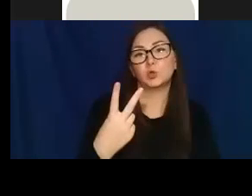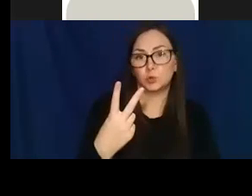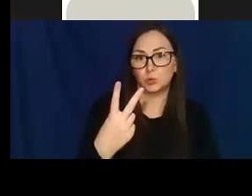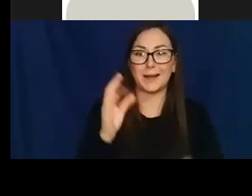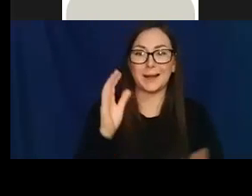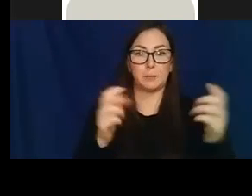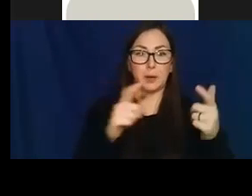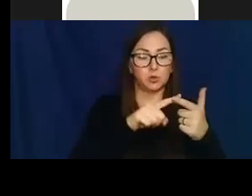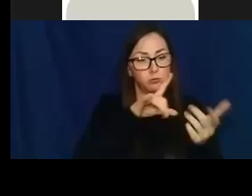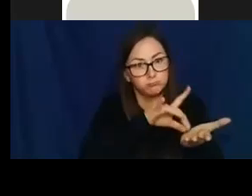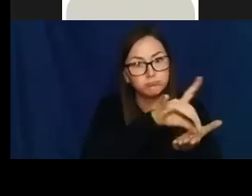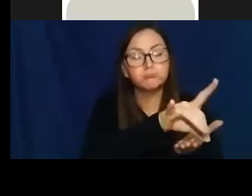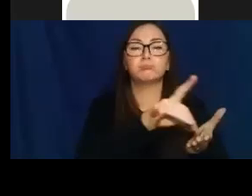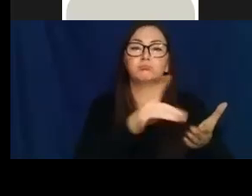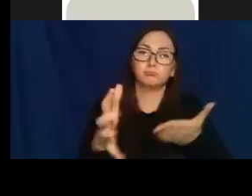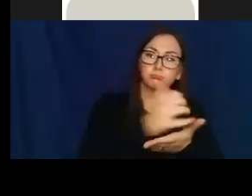electrons, okay?